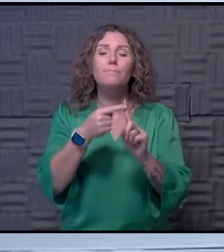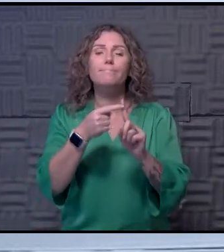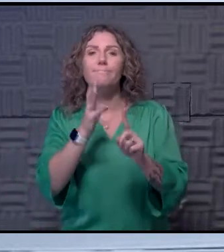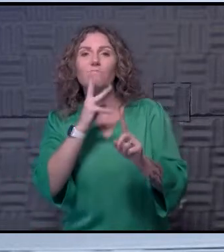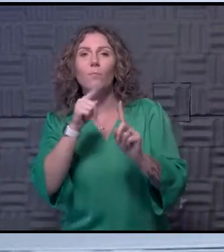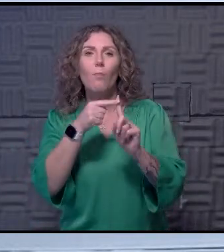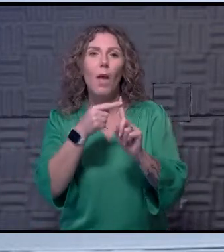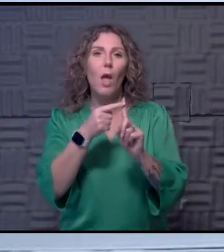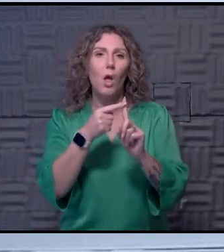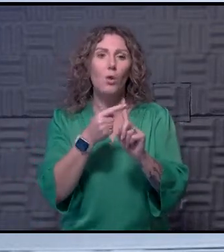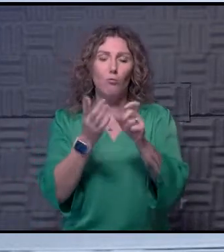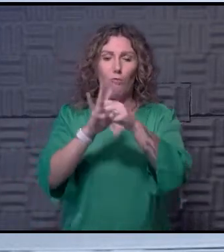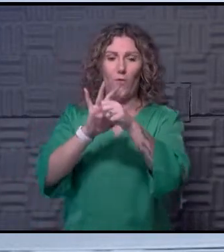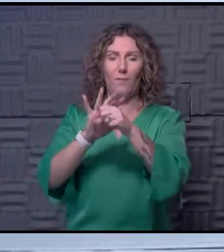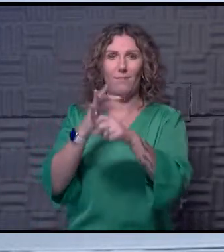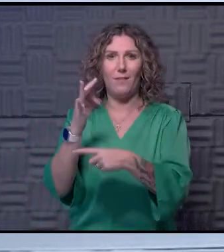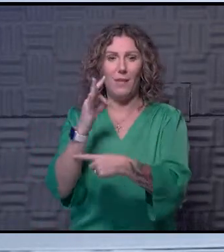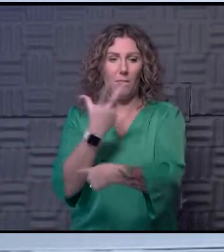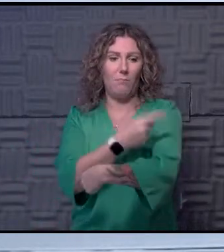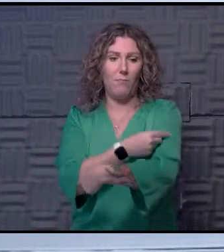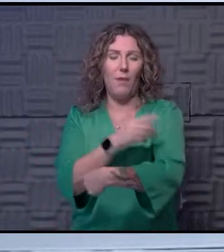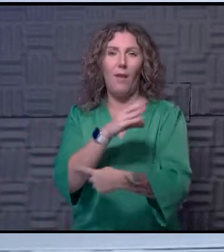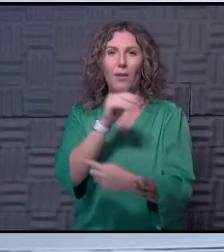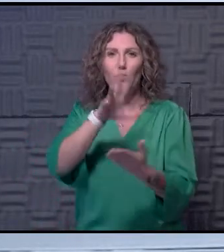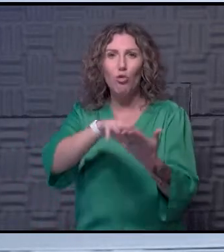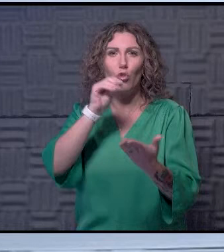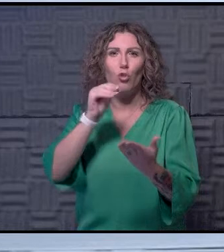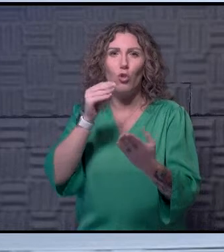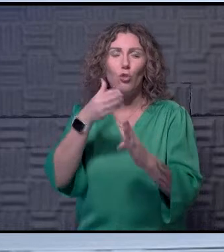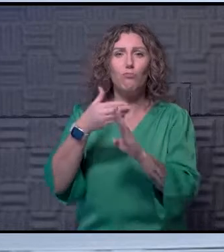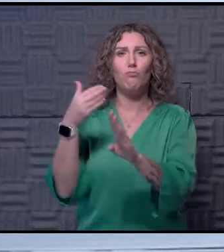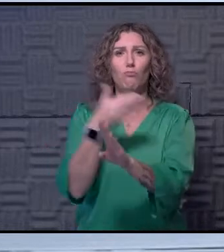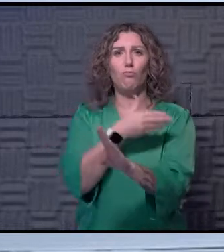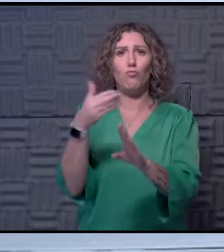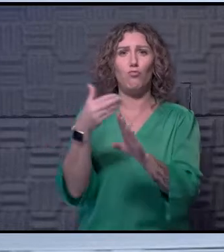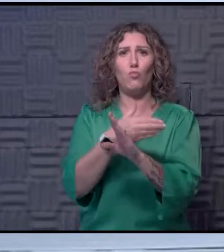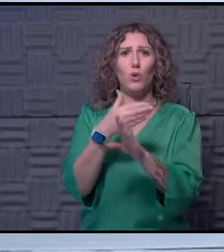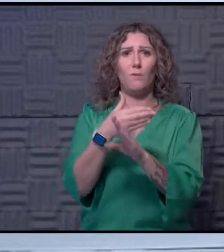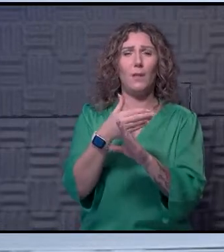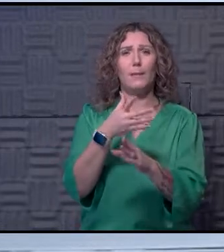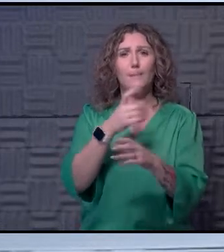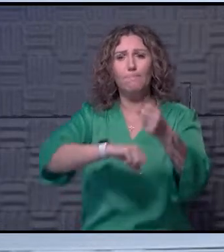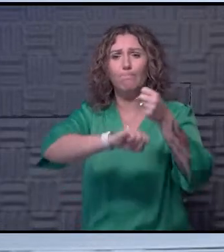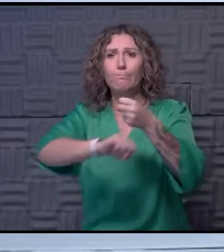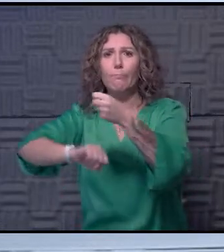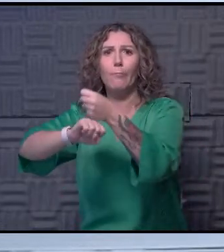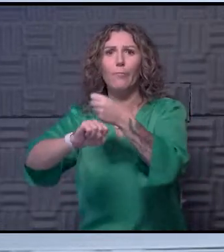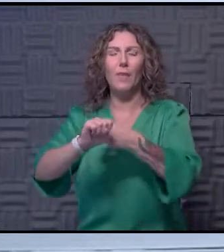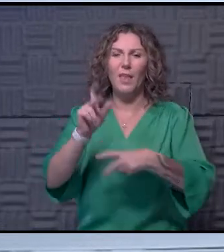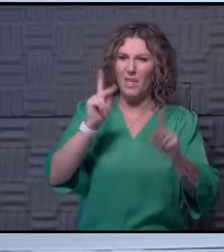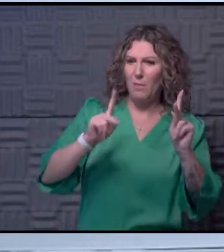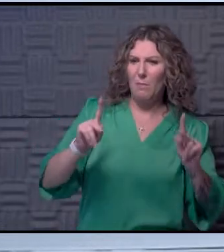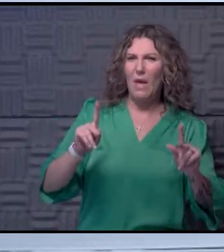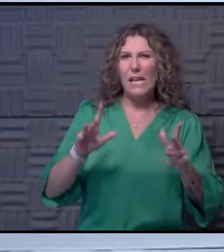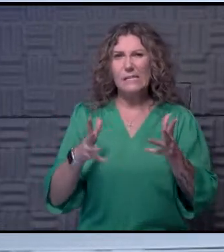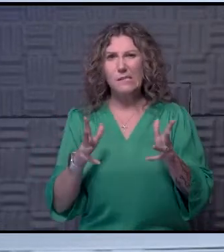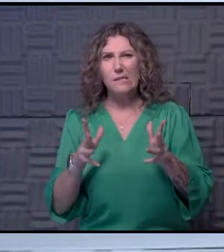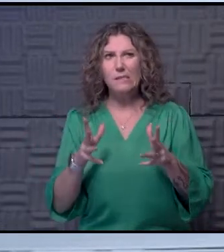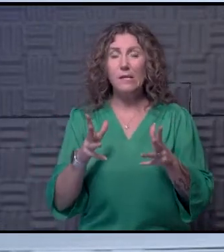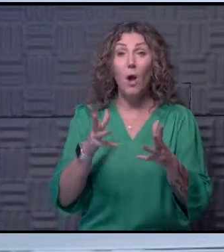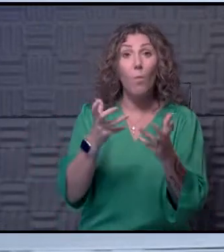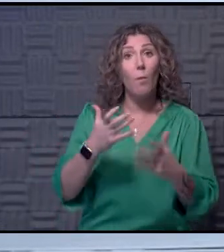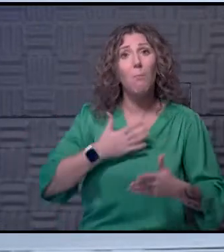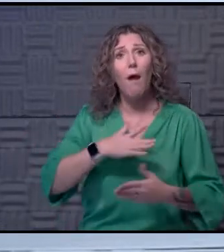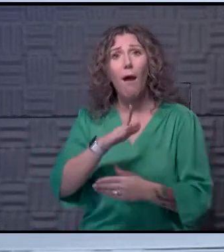COVID-19 vaccine and we think about learning from previous campaigns, we need to think about hesitant people, people that want their questions answered, people that want to find the